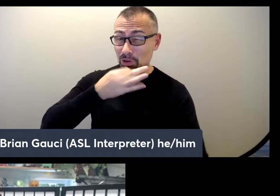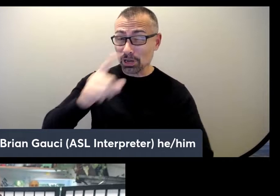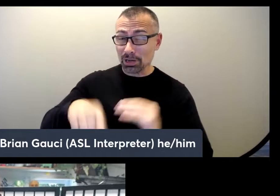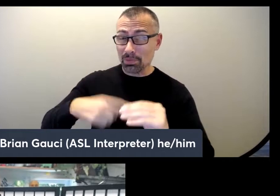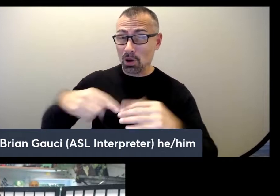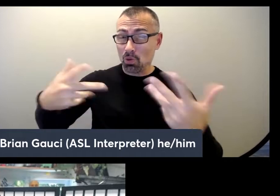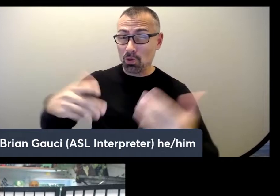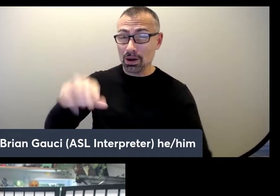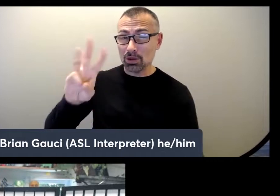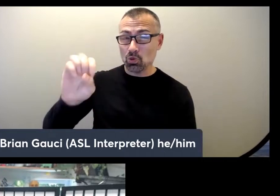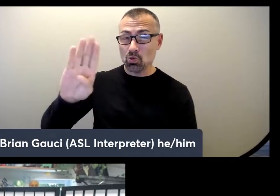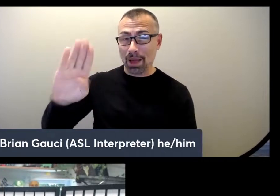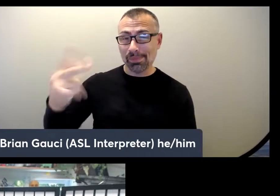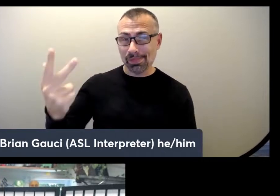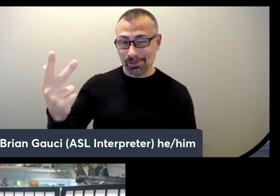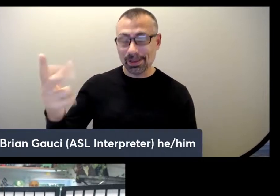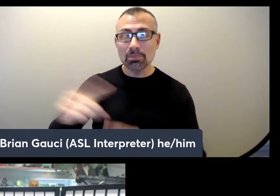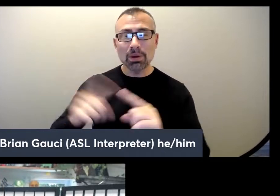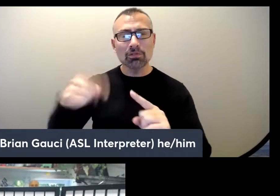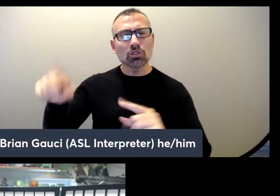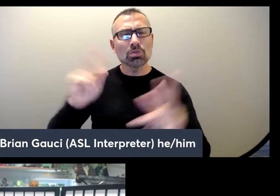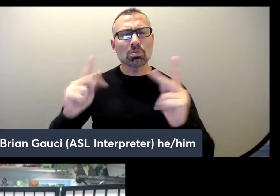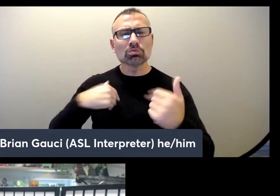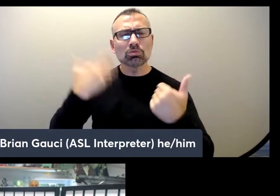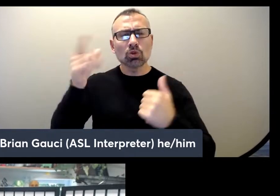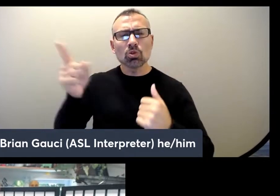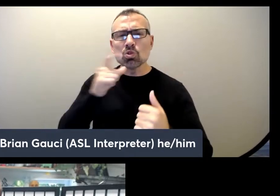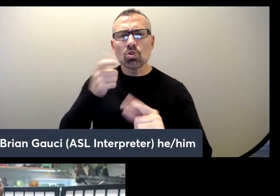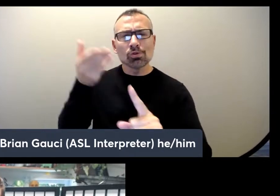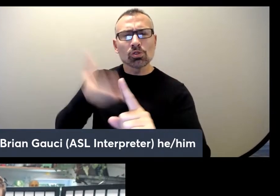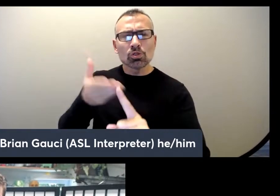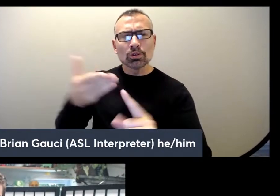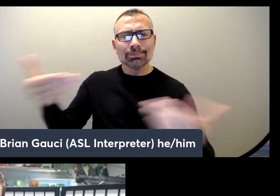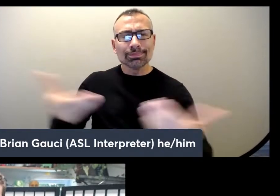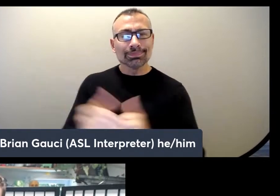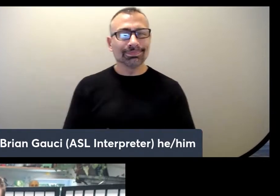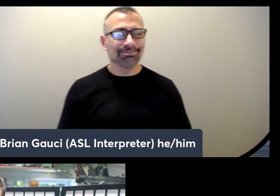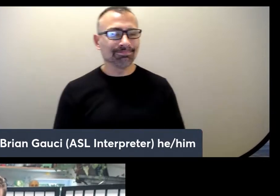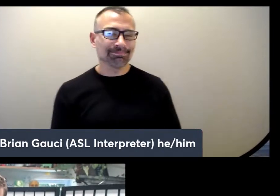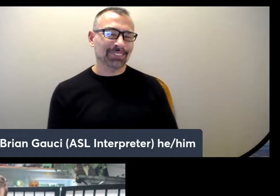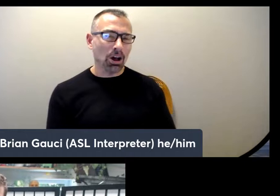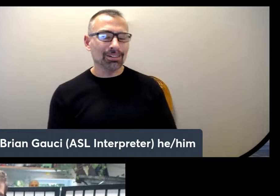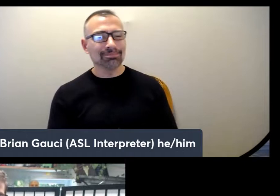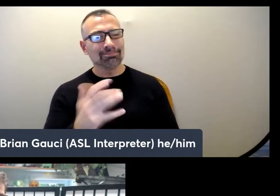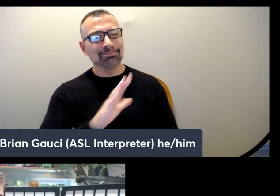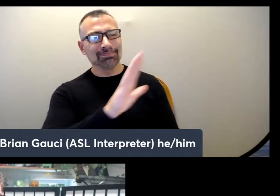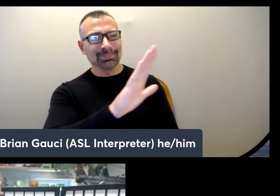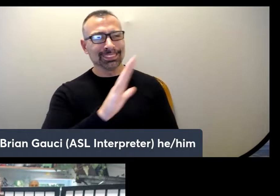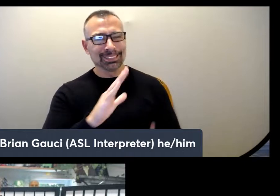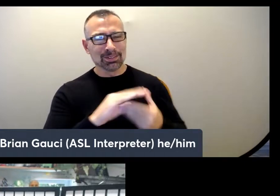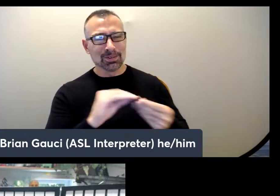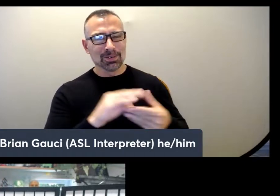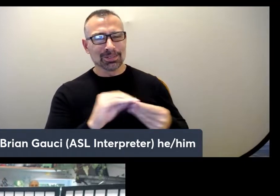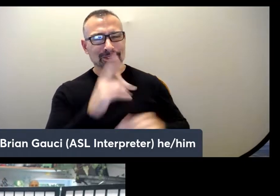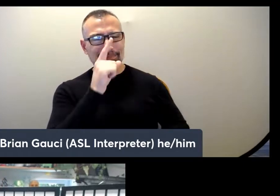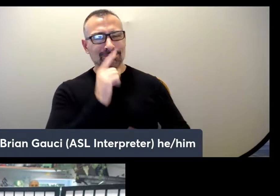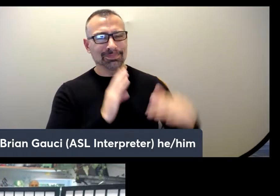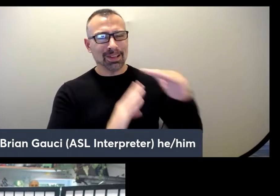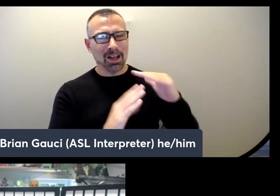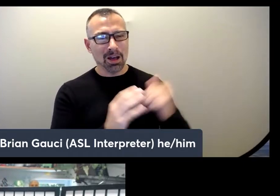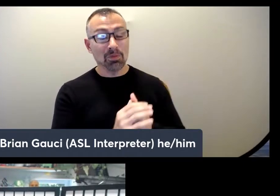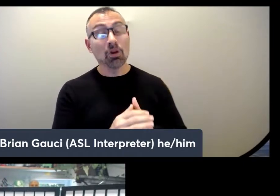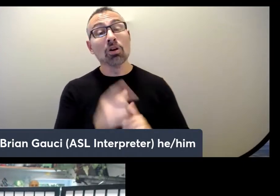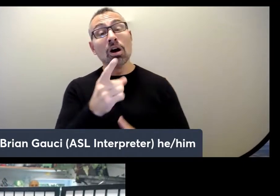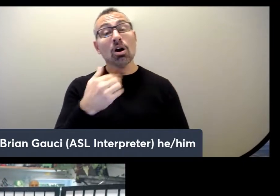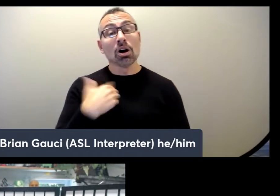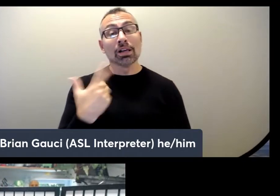for those who don't know you, yeah, tell us about yourself. Well, I'm humbled by the moniker of expert, right, in a very new field that's moving